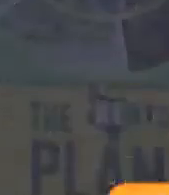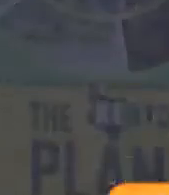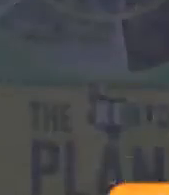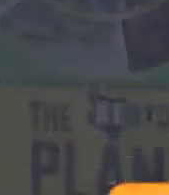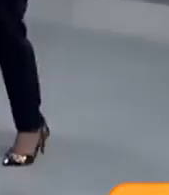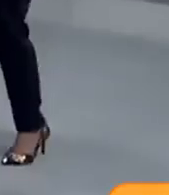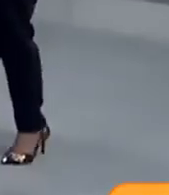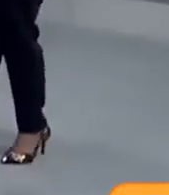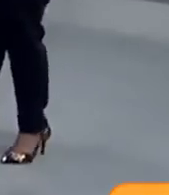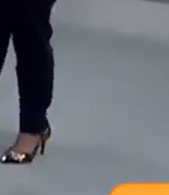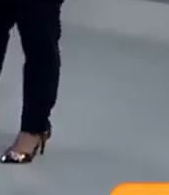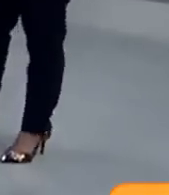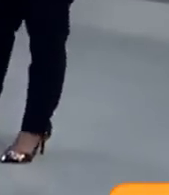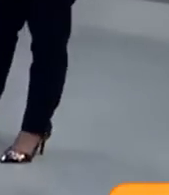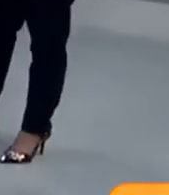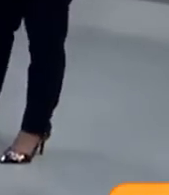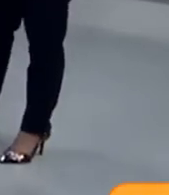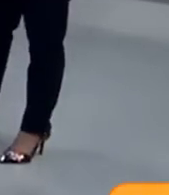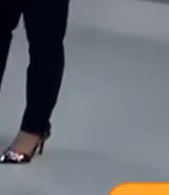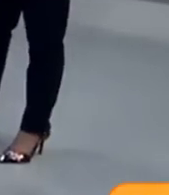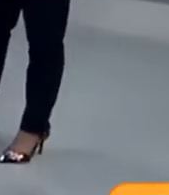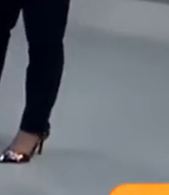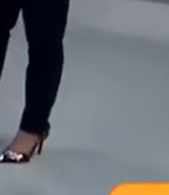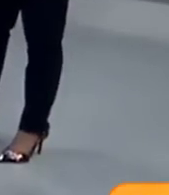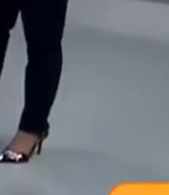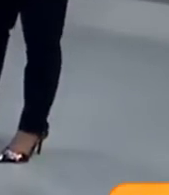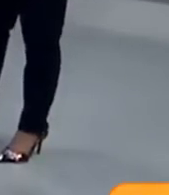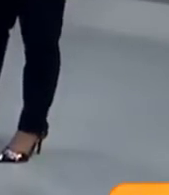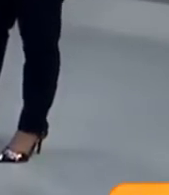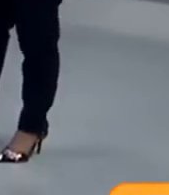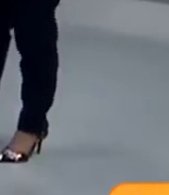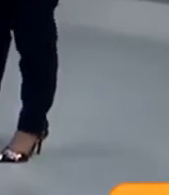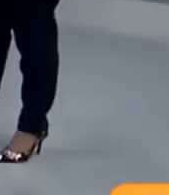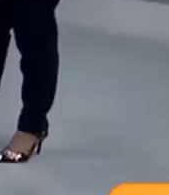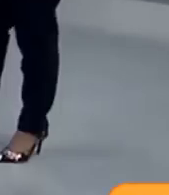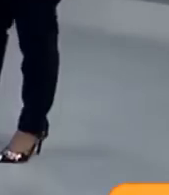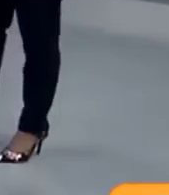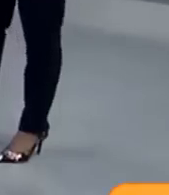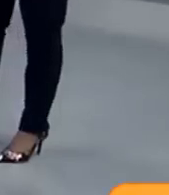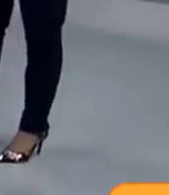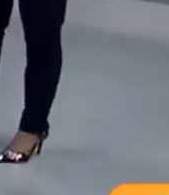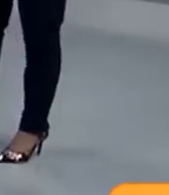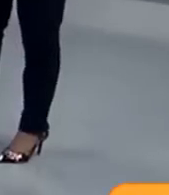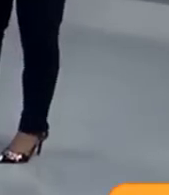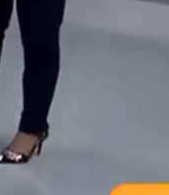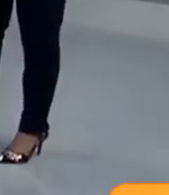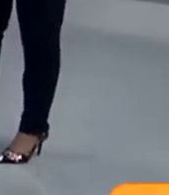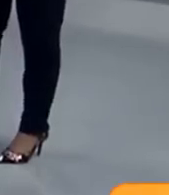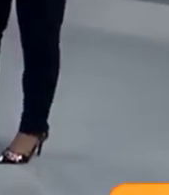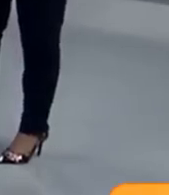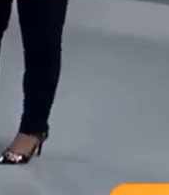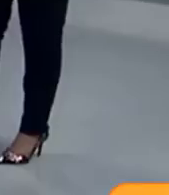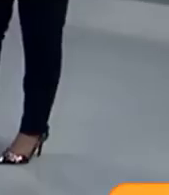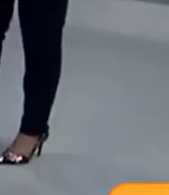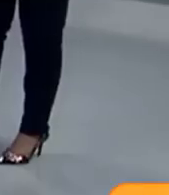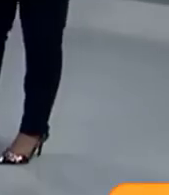controversial planning in there, which is 3% of an employee's monthly contribution, with 3% being matched by the employer, all of those